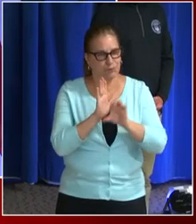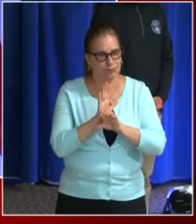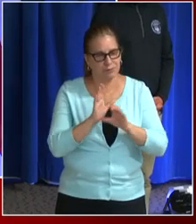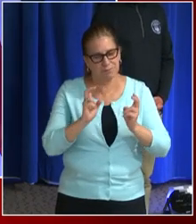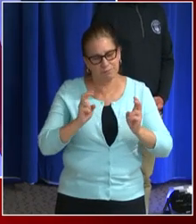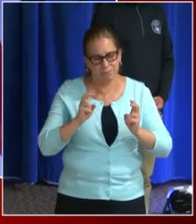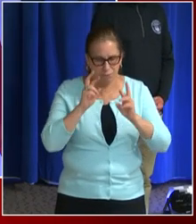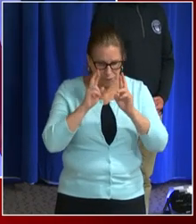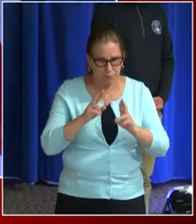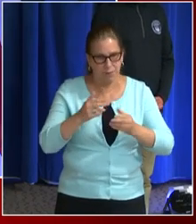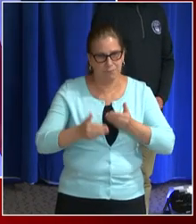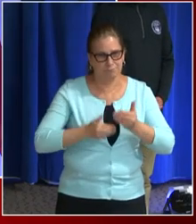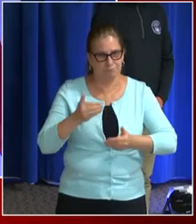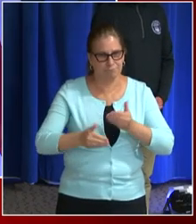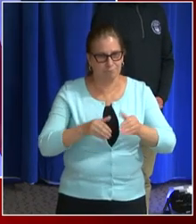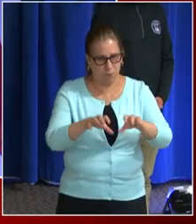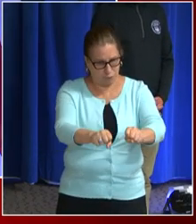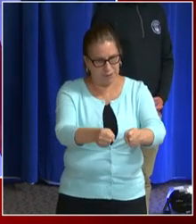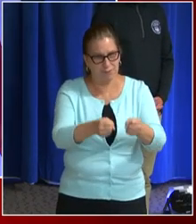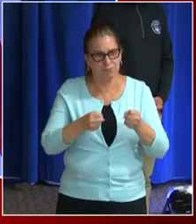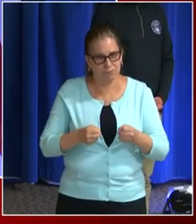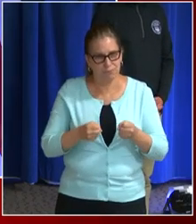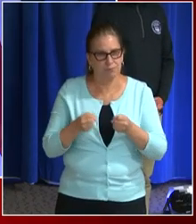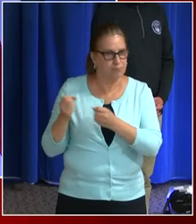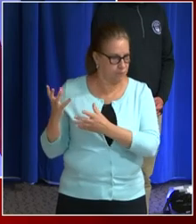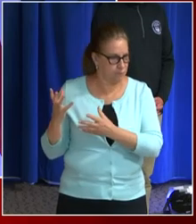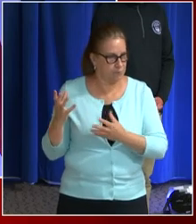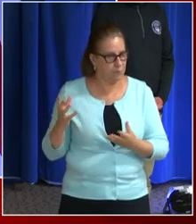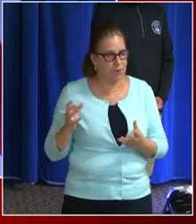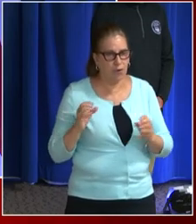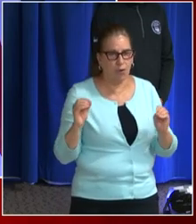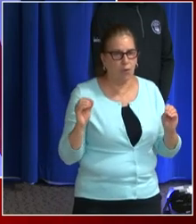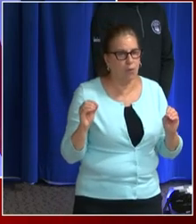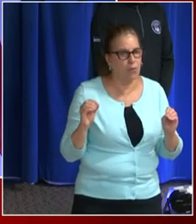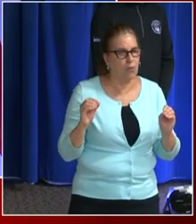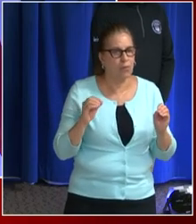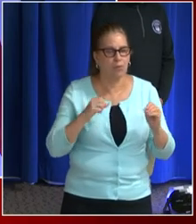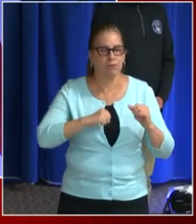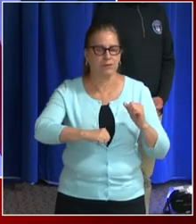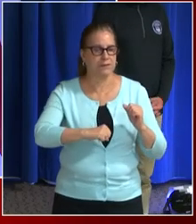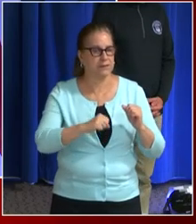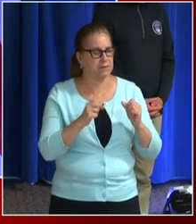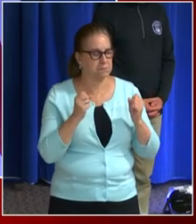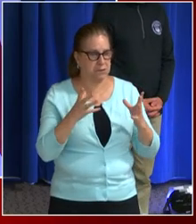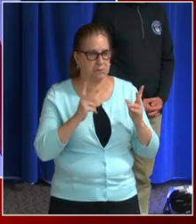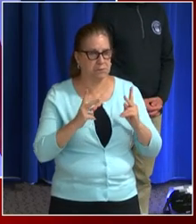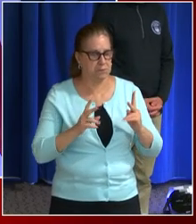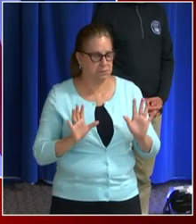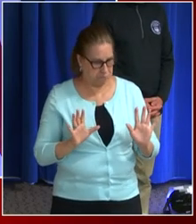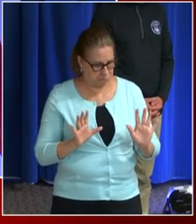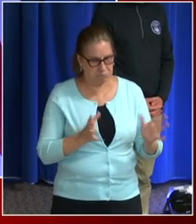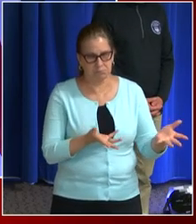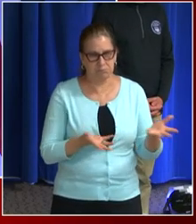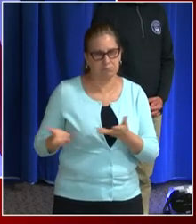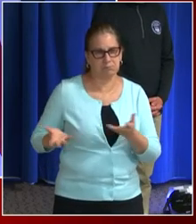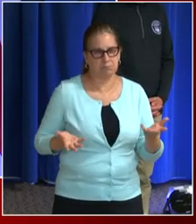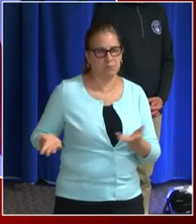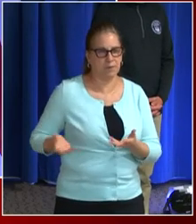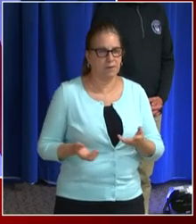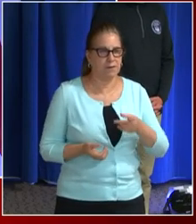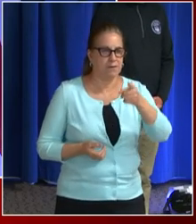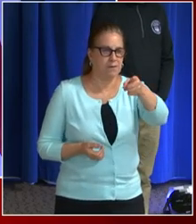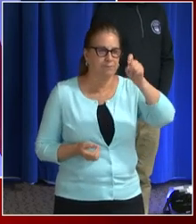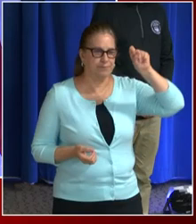were being effectuated, there was no resistance by anybody that was being arrested. Can I just talk a little